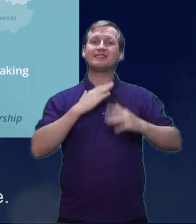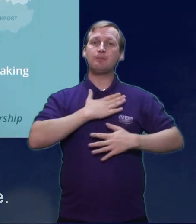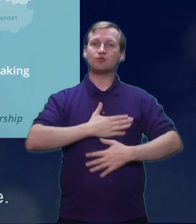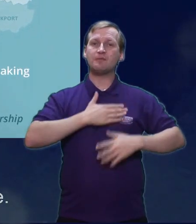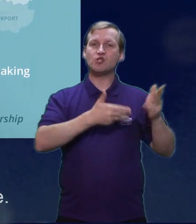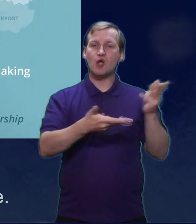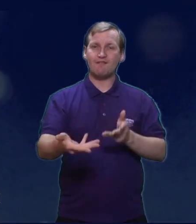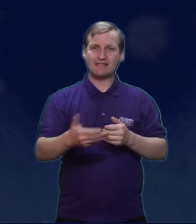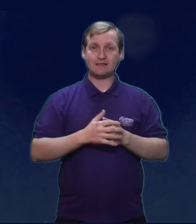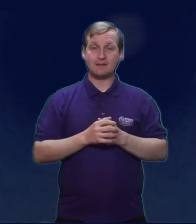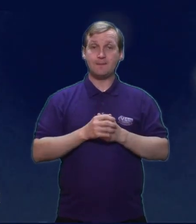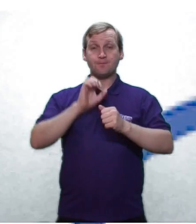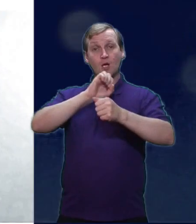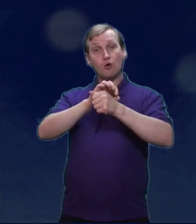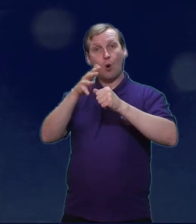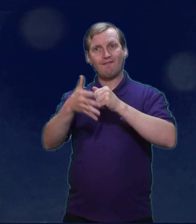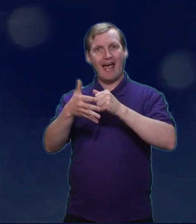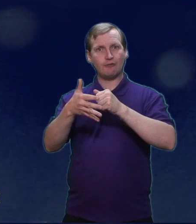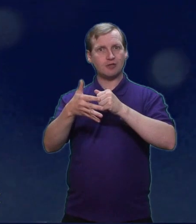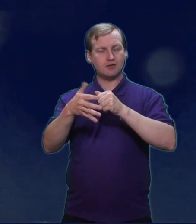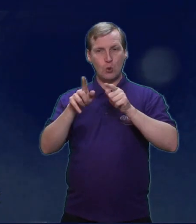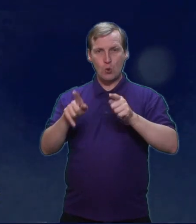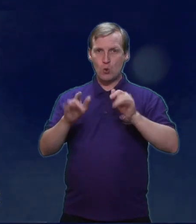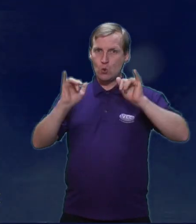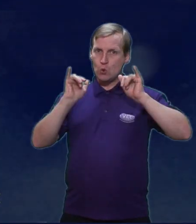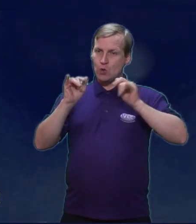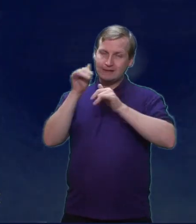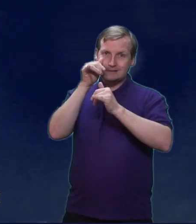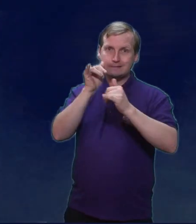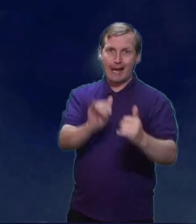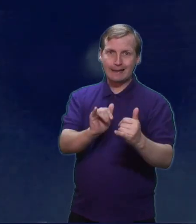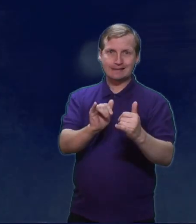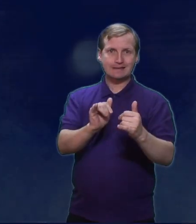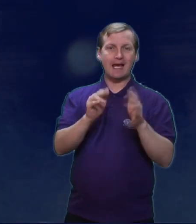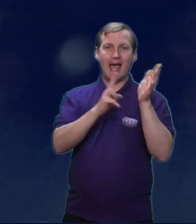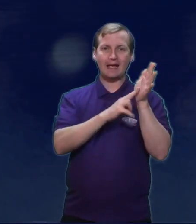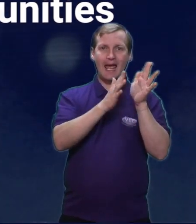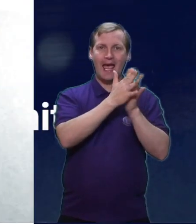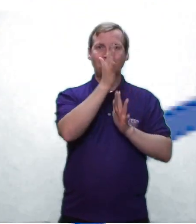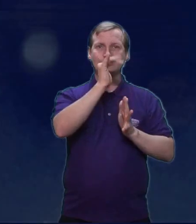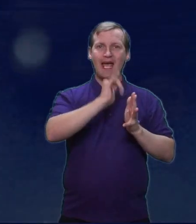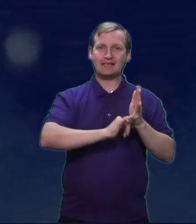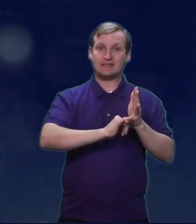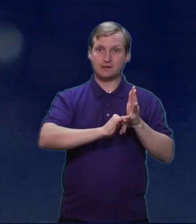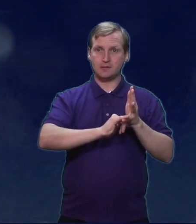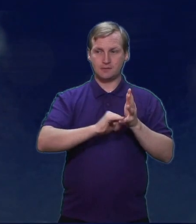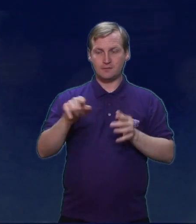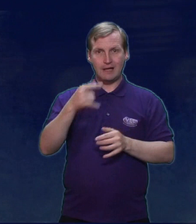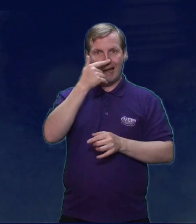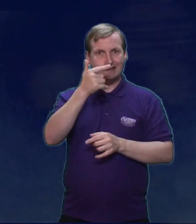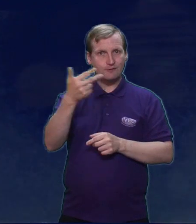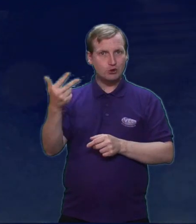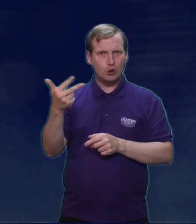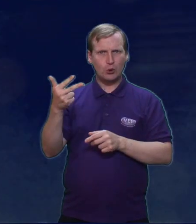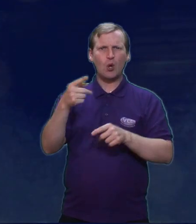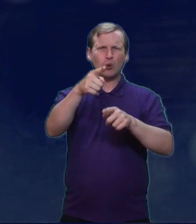bereavement service. Coronavirus put our NHS through its biggest test in its 72-year history,